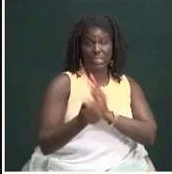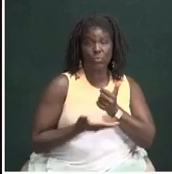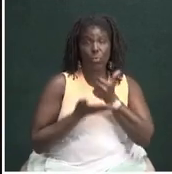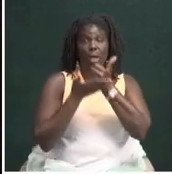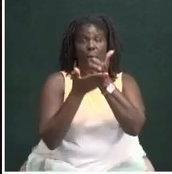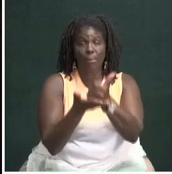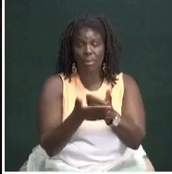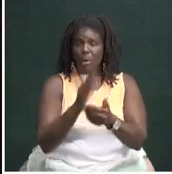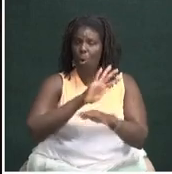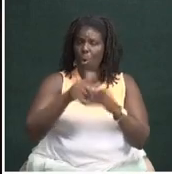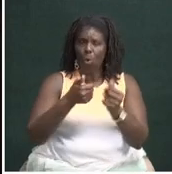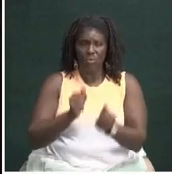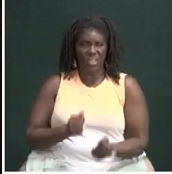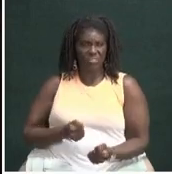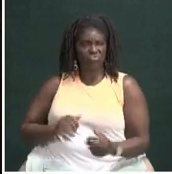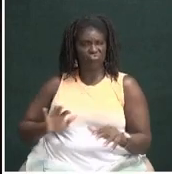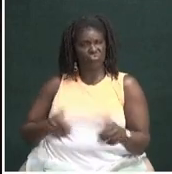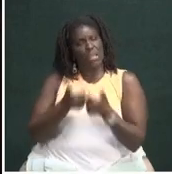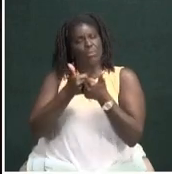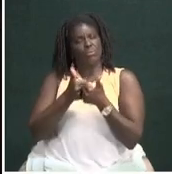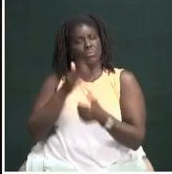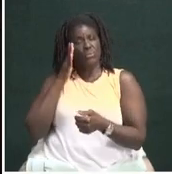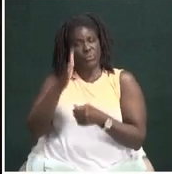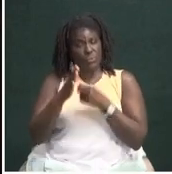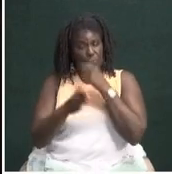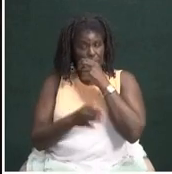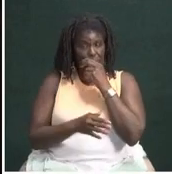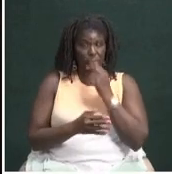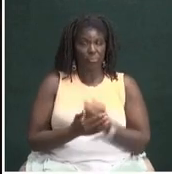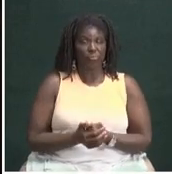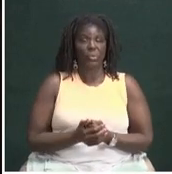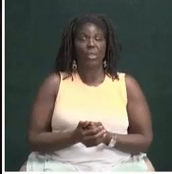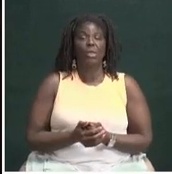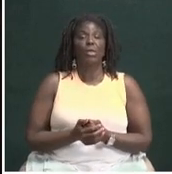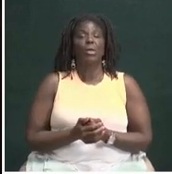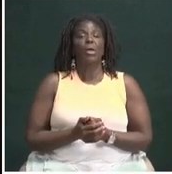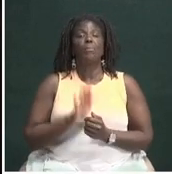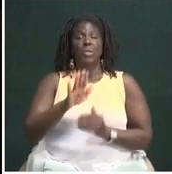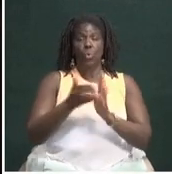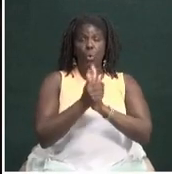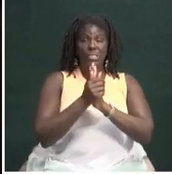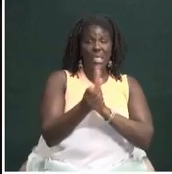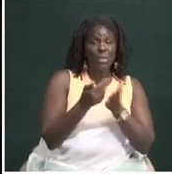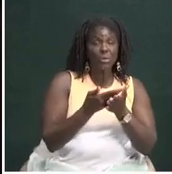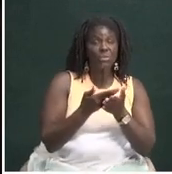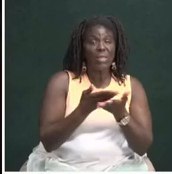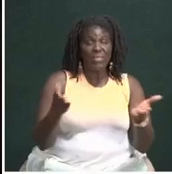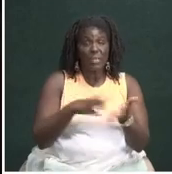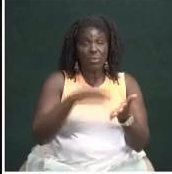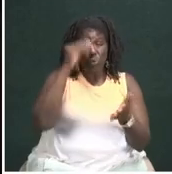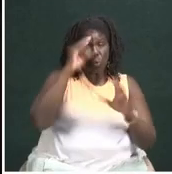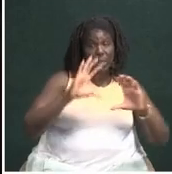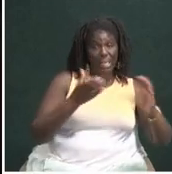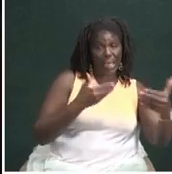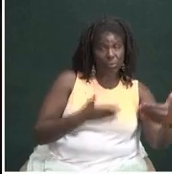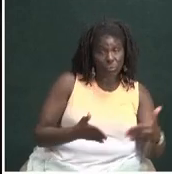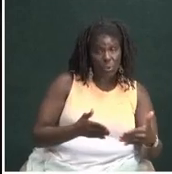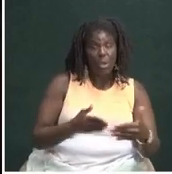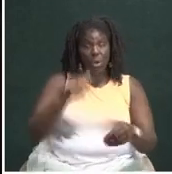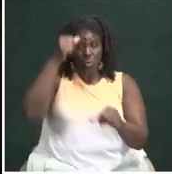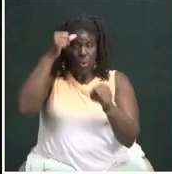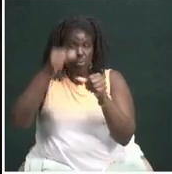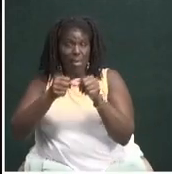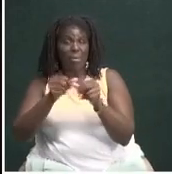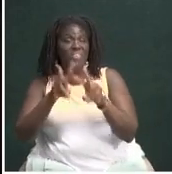with all the challenges and opportunity ahead. But more than the skills and the things you learned in the classroom, remember